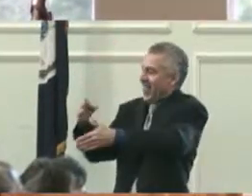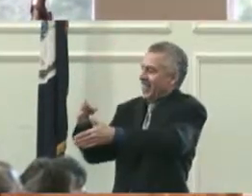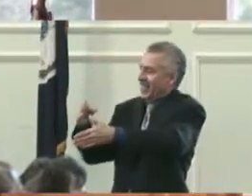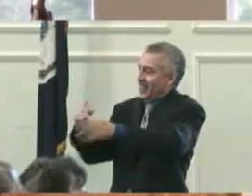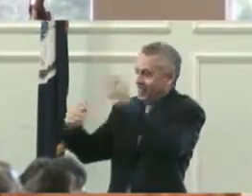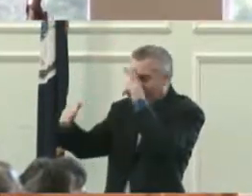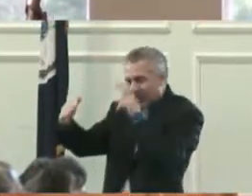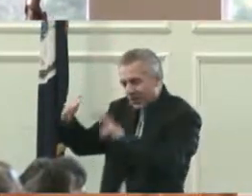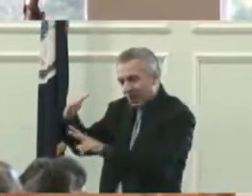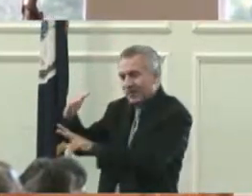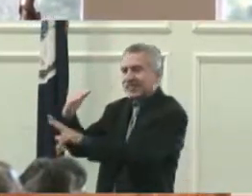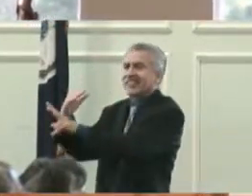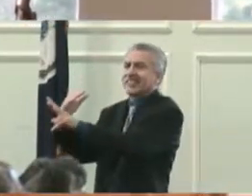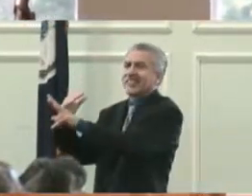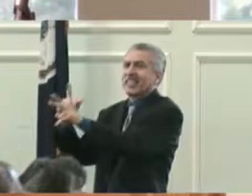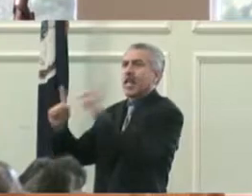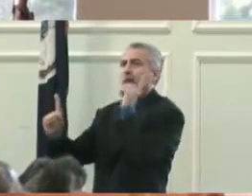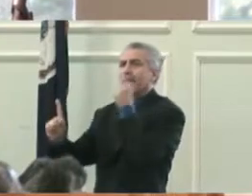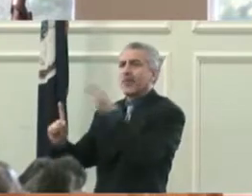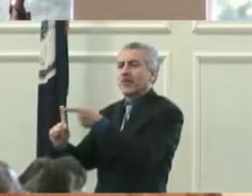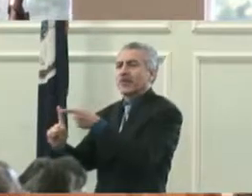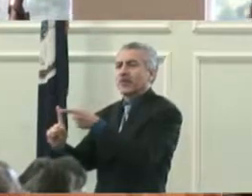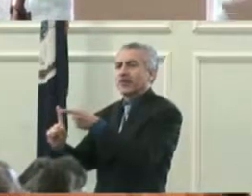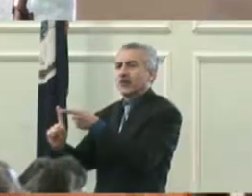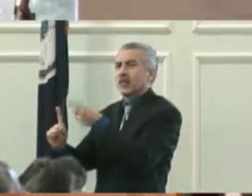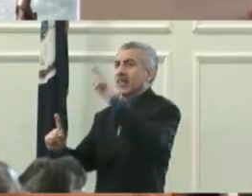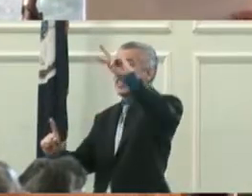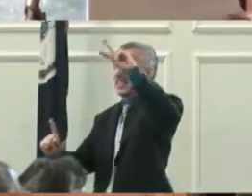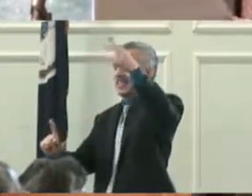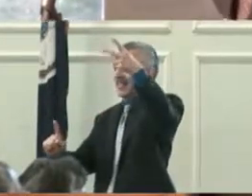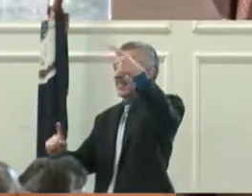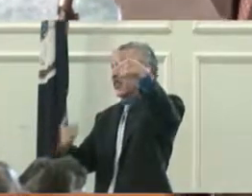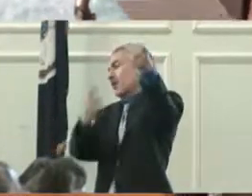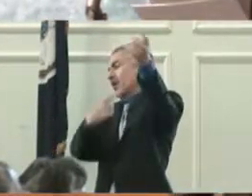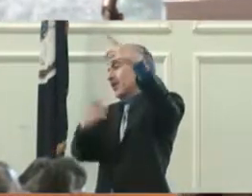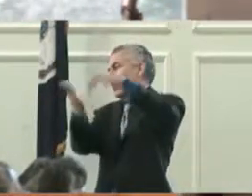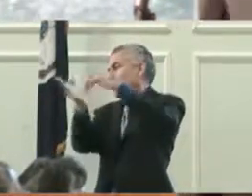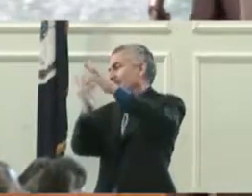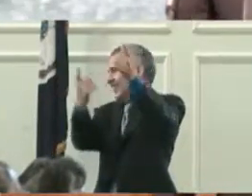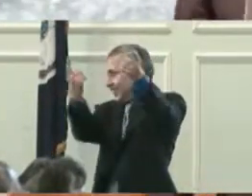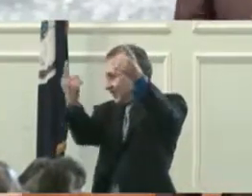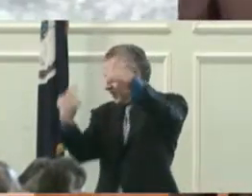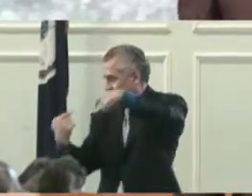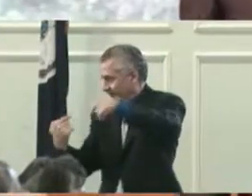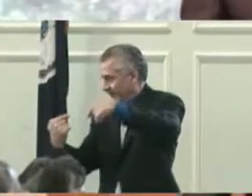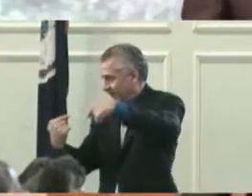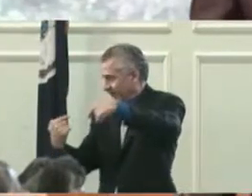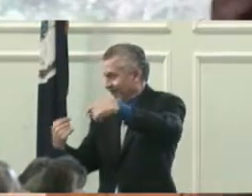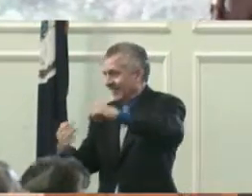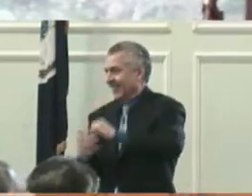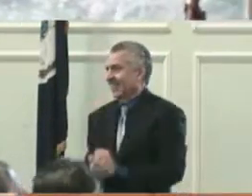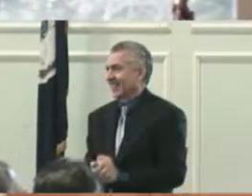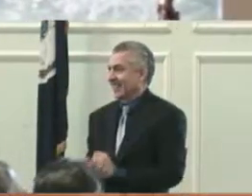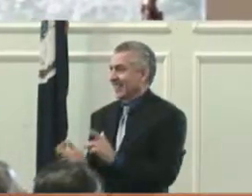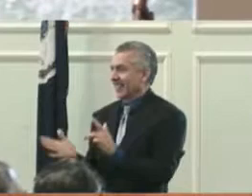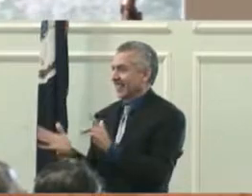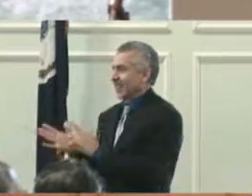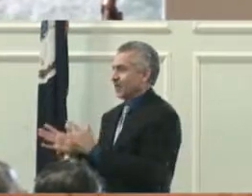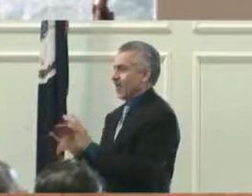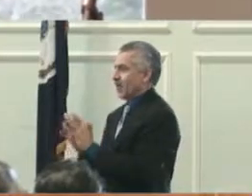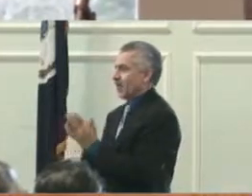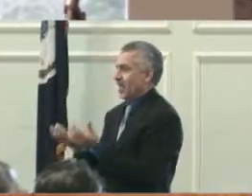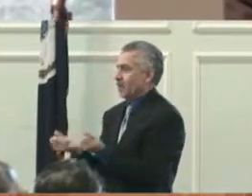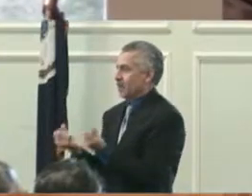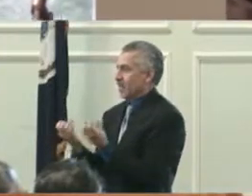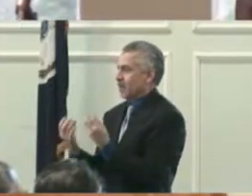prophecies point to the second coming of Jesus Christ. Did you know that in the Bible we have several prophecies